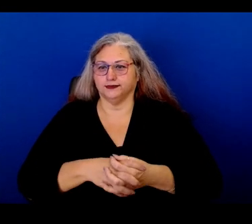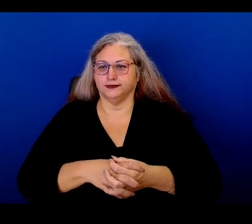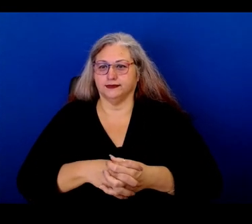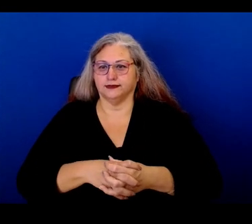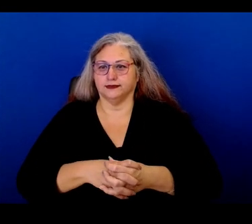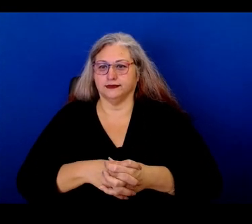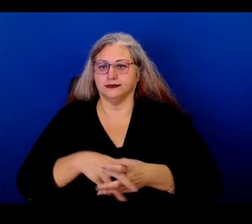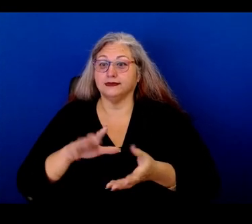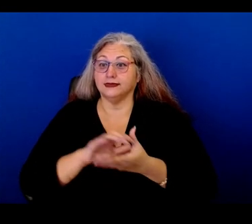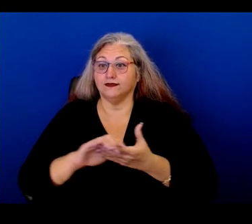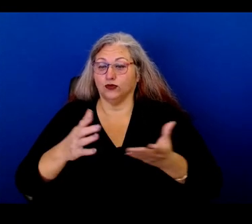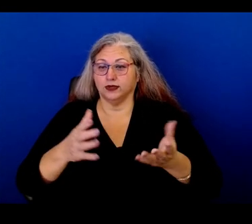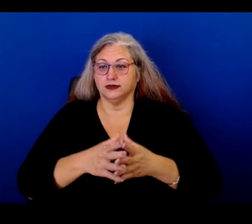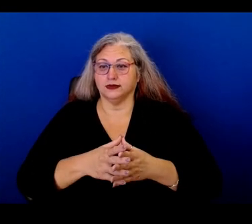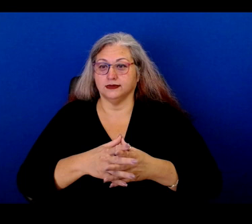the divorce.